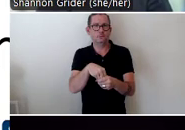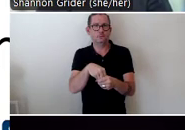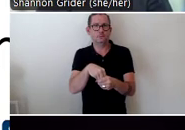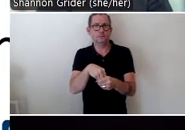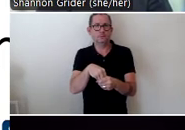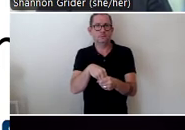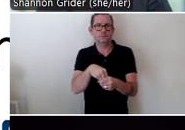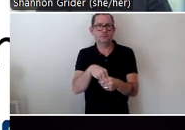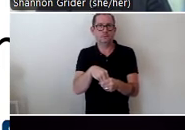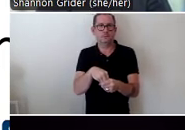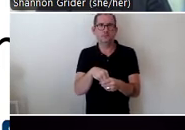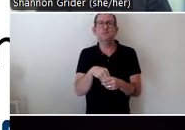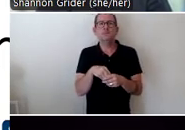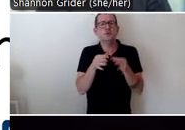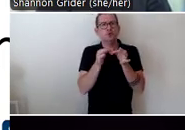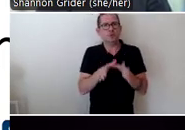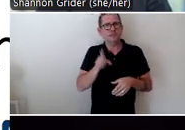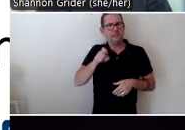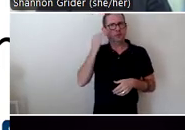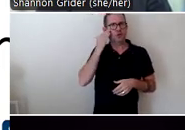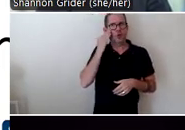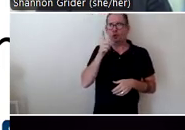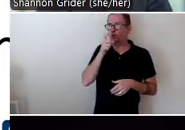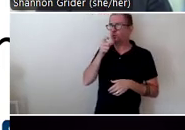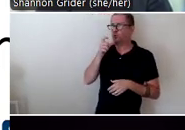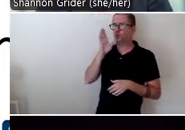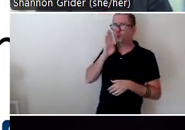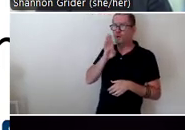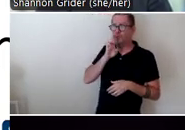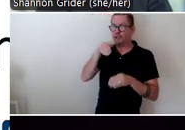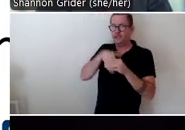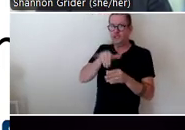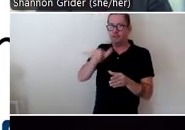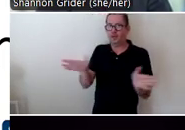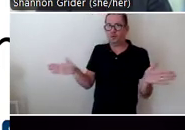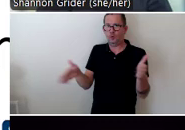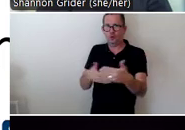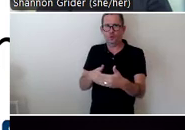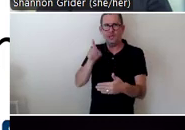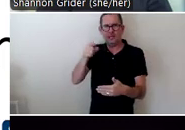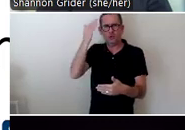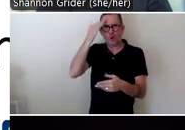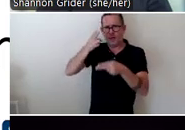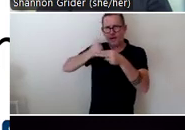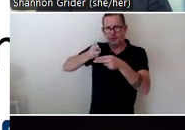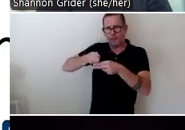Of course, any of the participants that are going to be in the meeting, the interpreter needs to know who is going to be